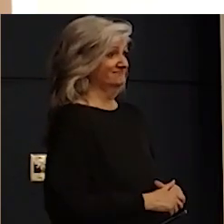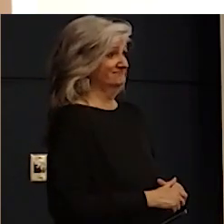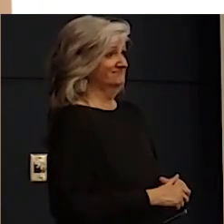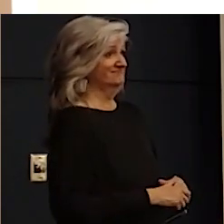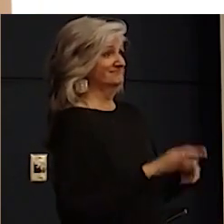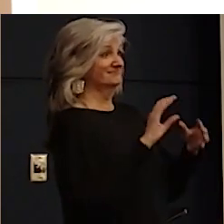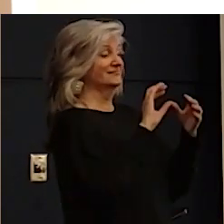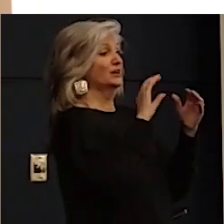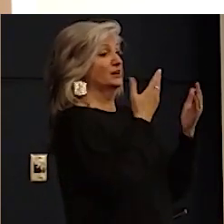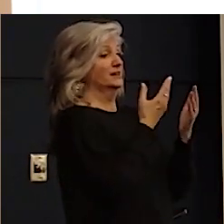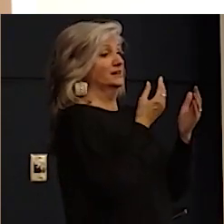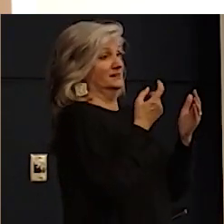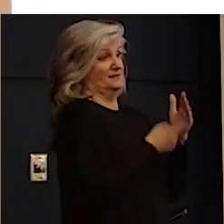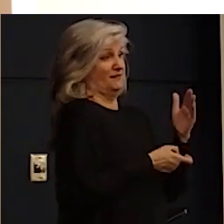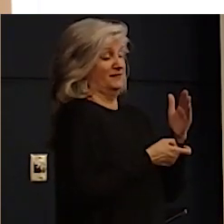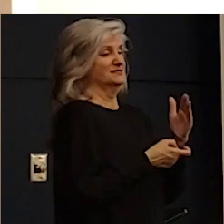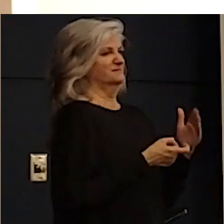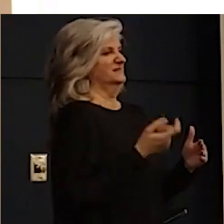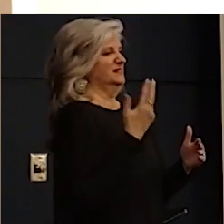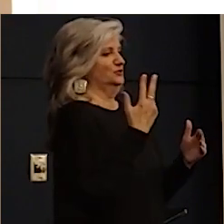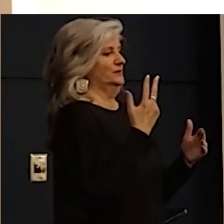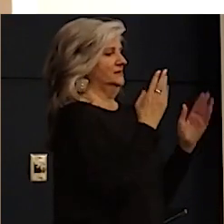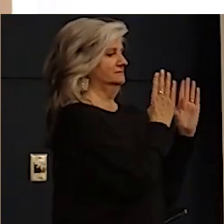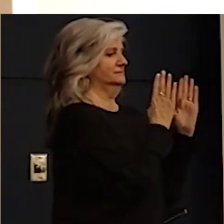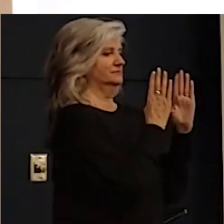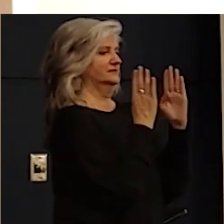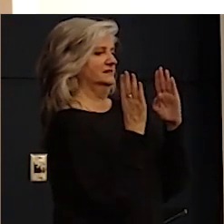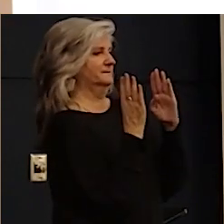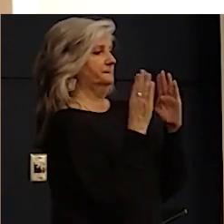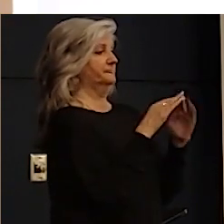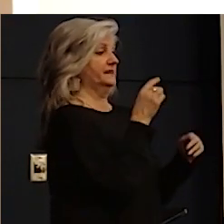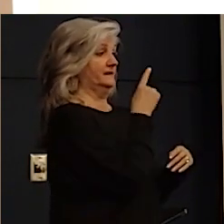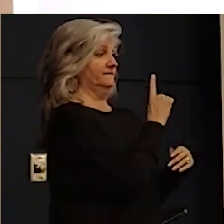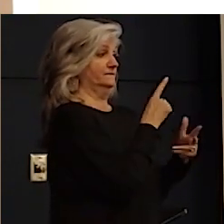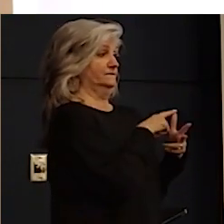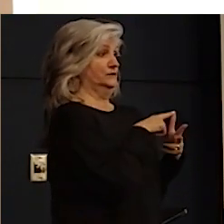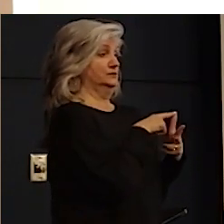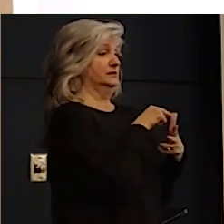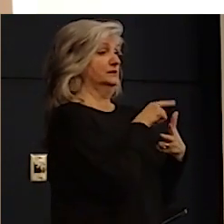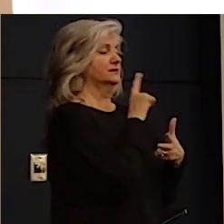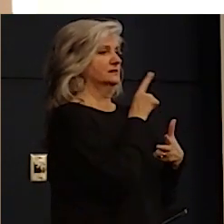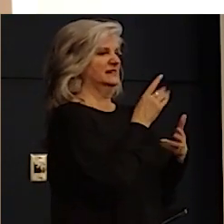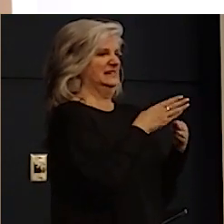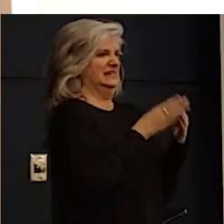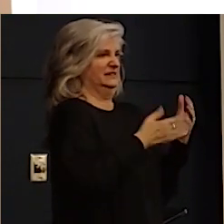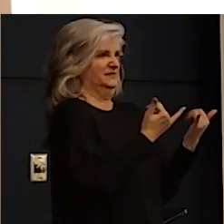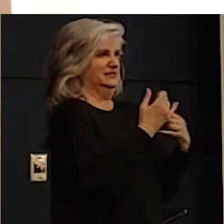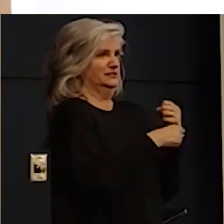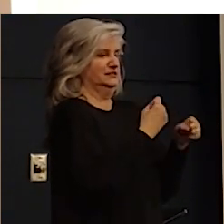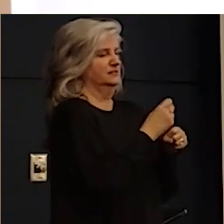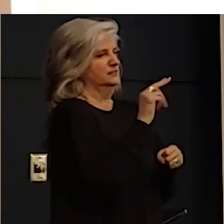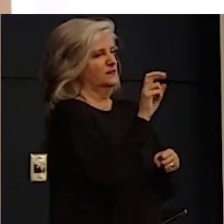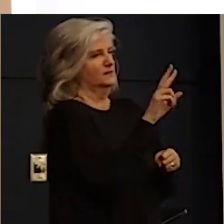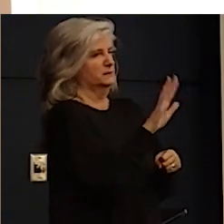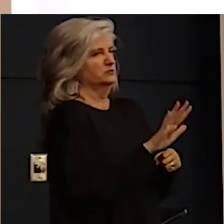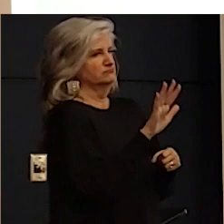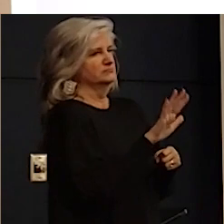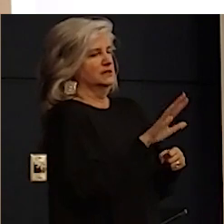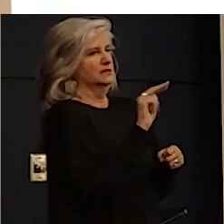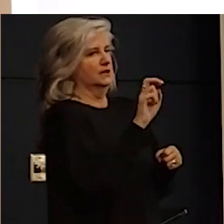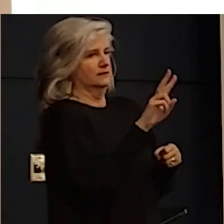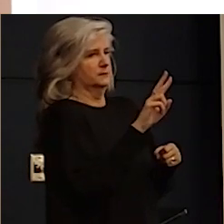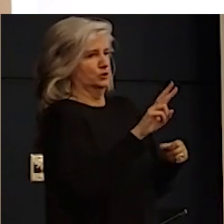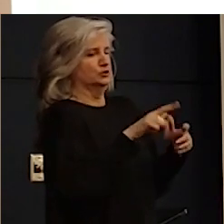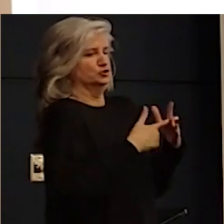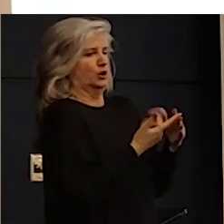rates would be implemented over three different phases. Phase one would hit at the end of this year, probably around November, when